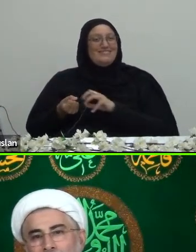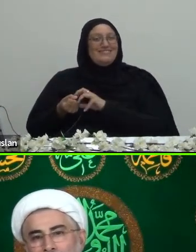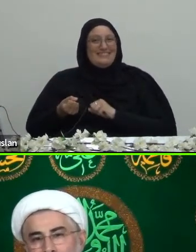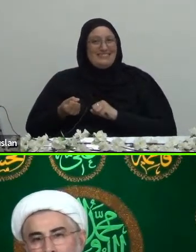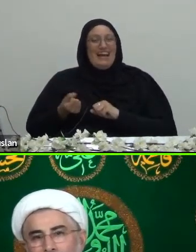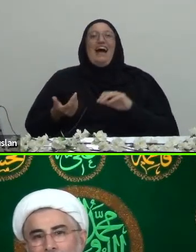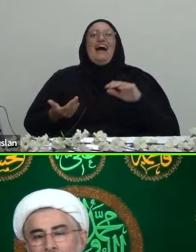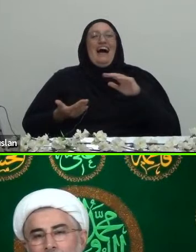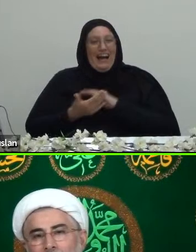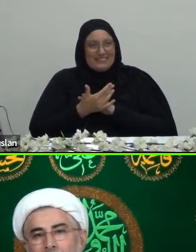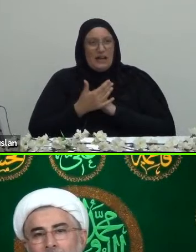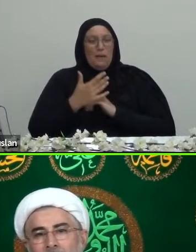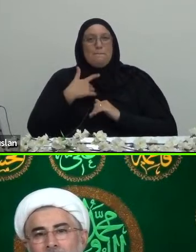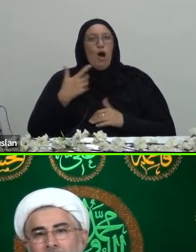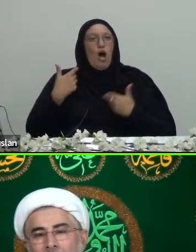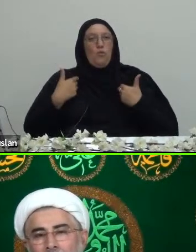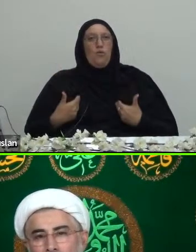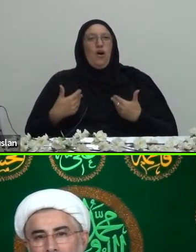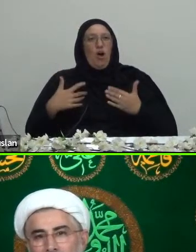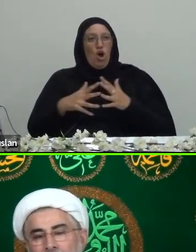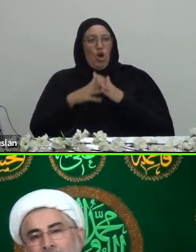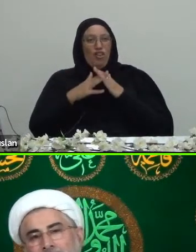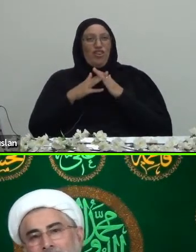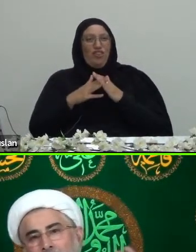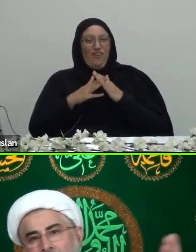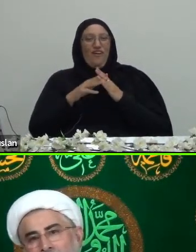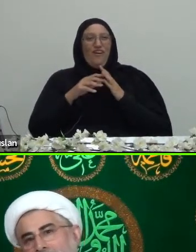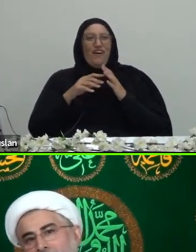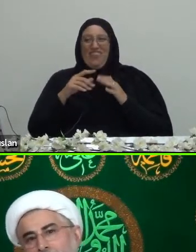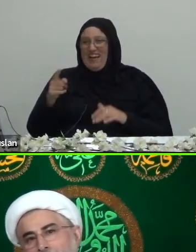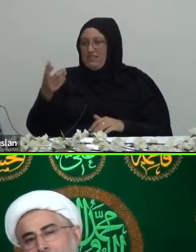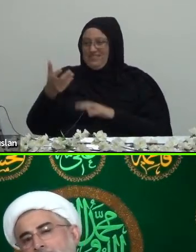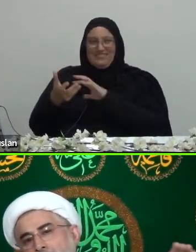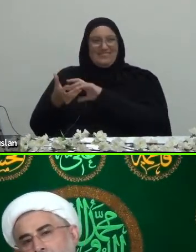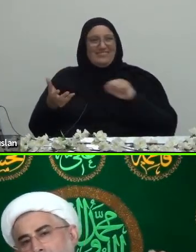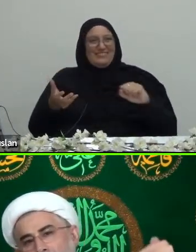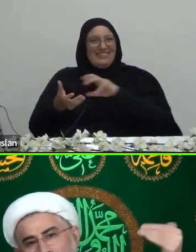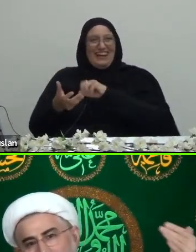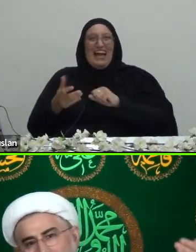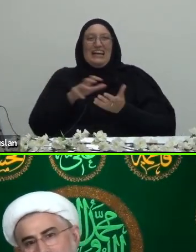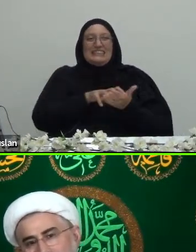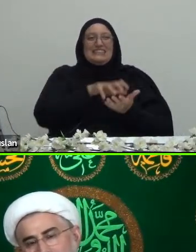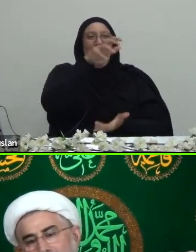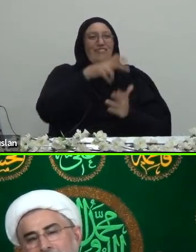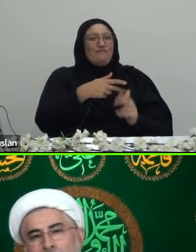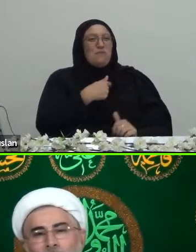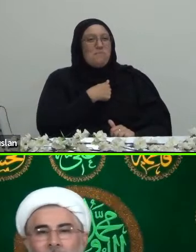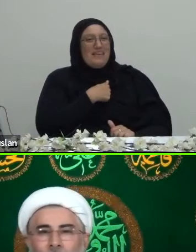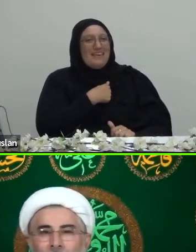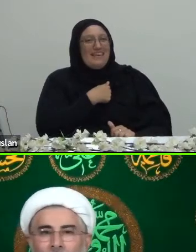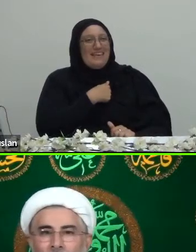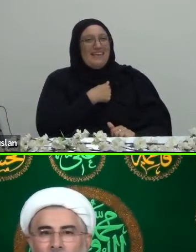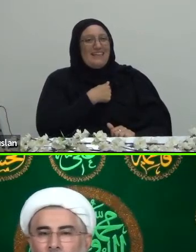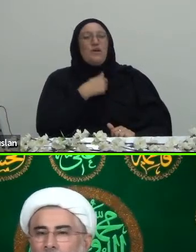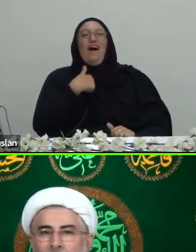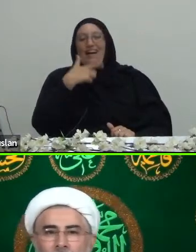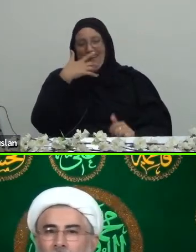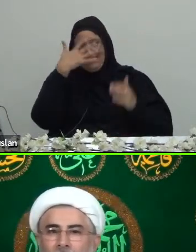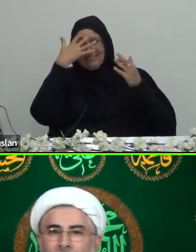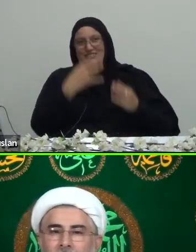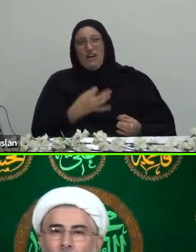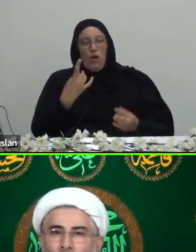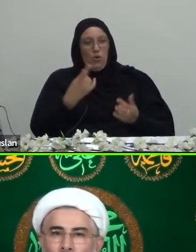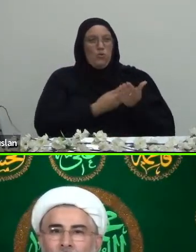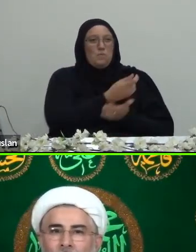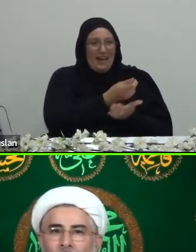my property, my wealth that was saved for me. Therefore, I have a say on it. But for the life insurance,